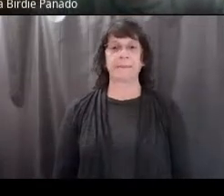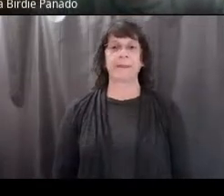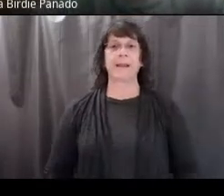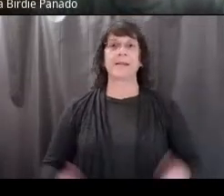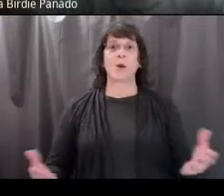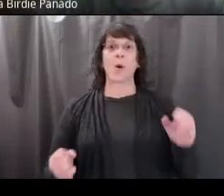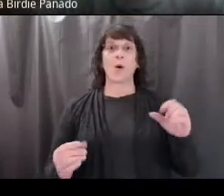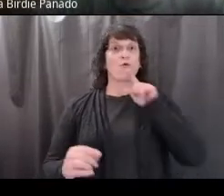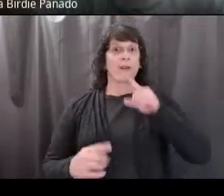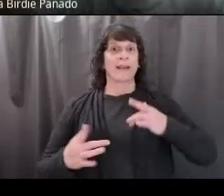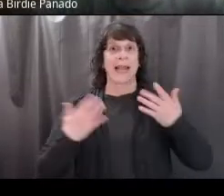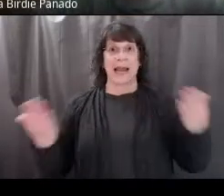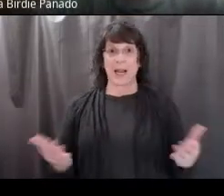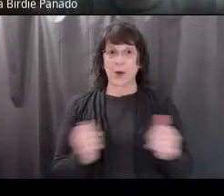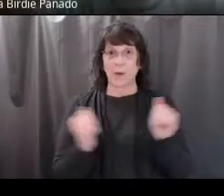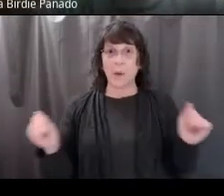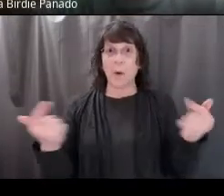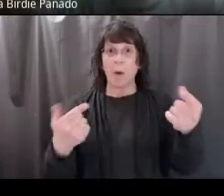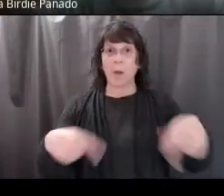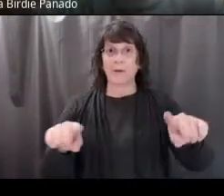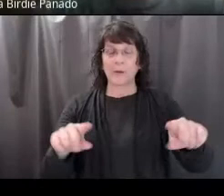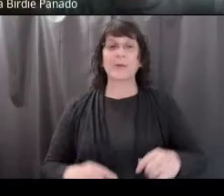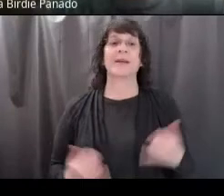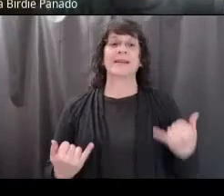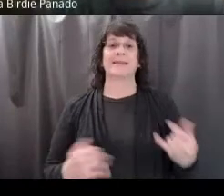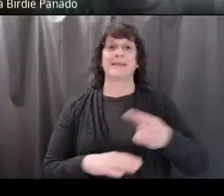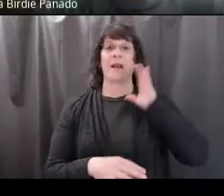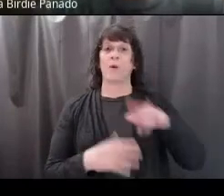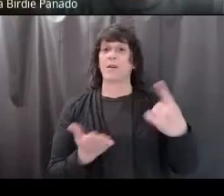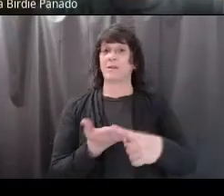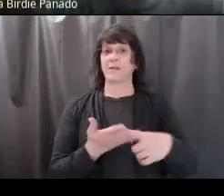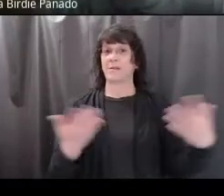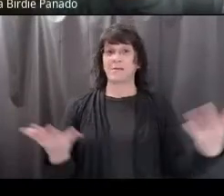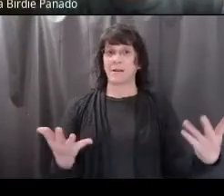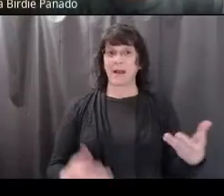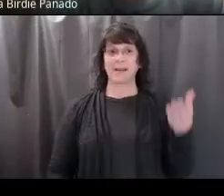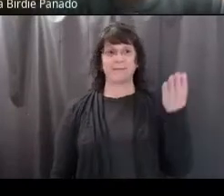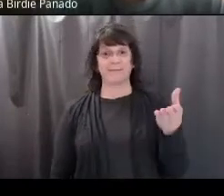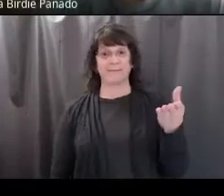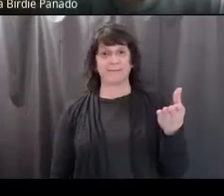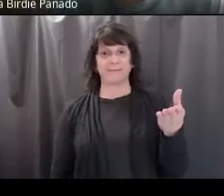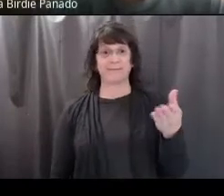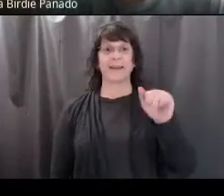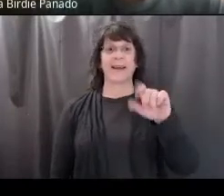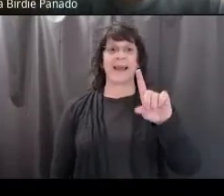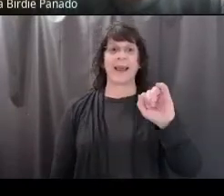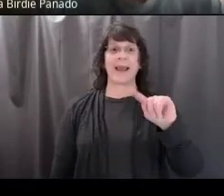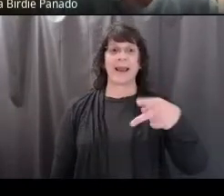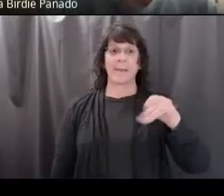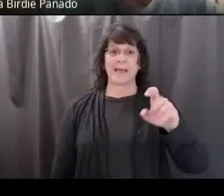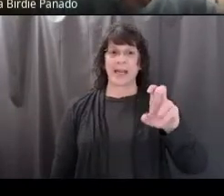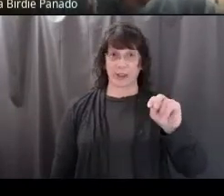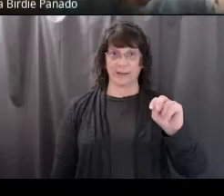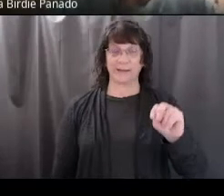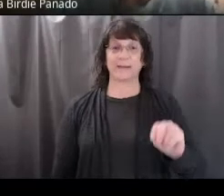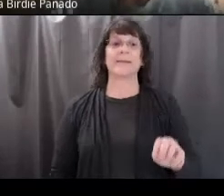very excited to be here with you all. And today we will be talking about adaptations.